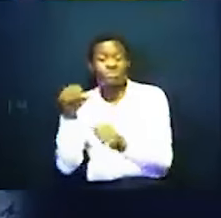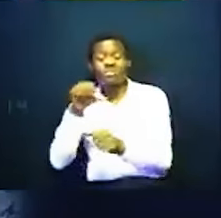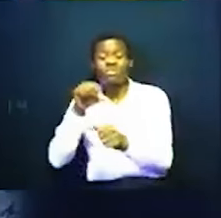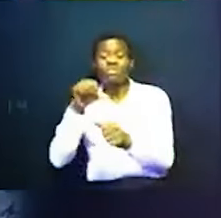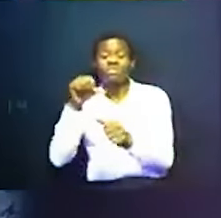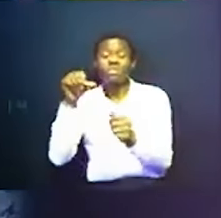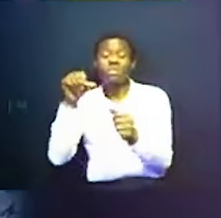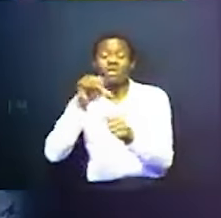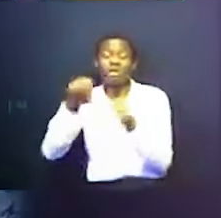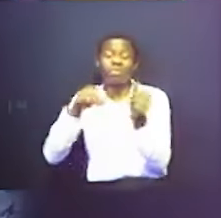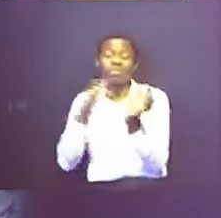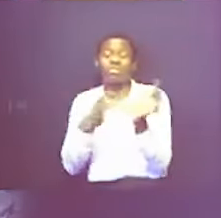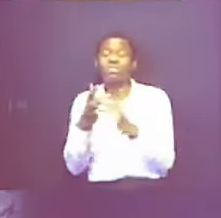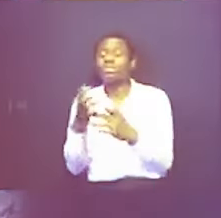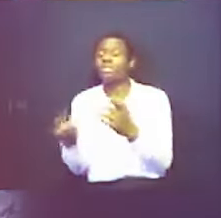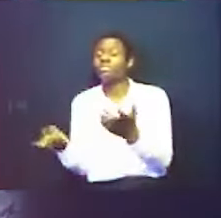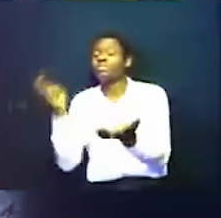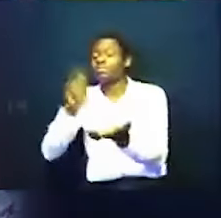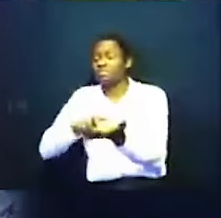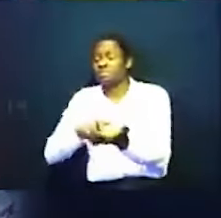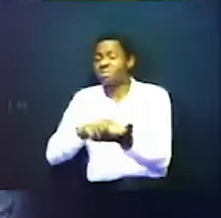you. You